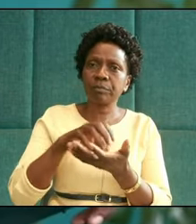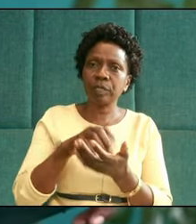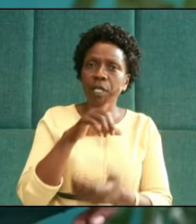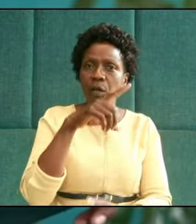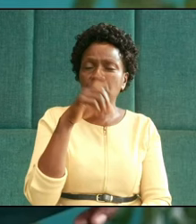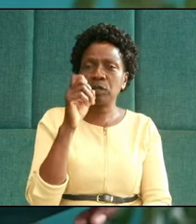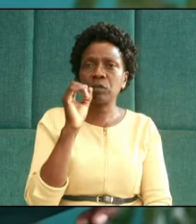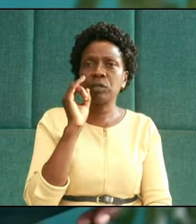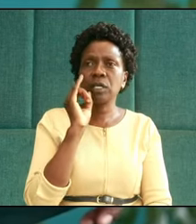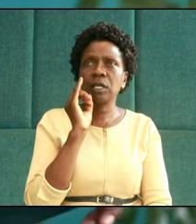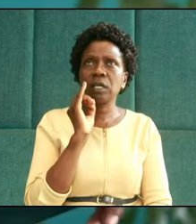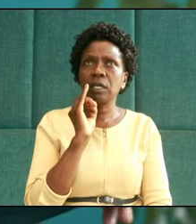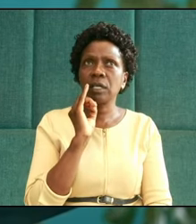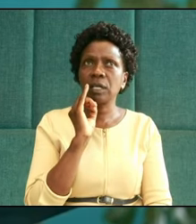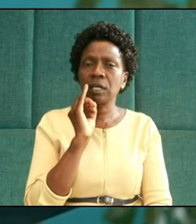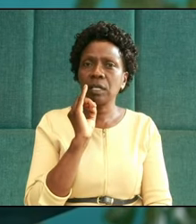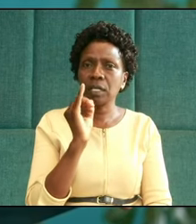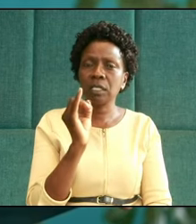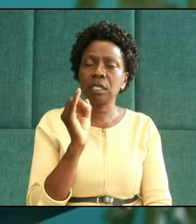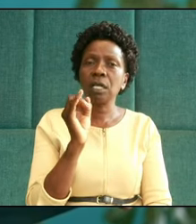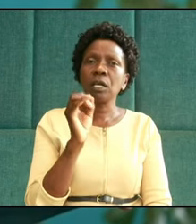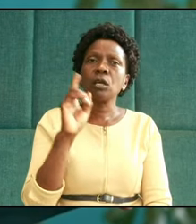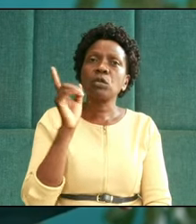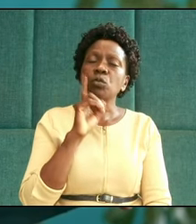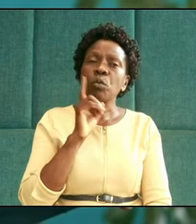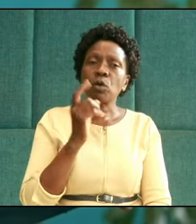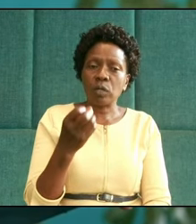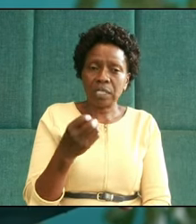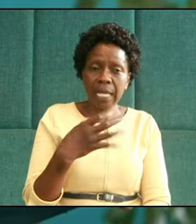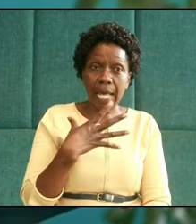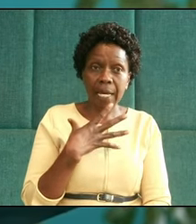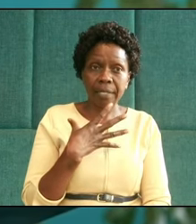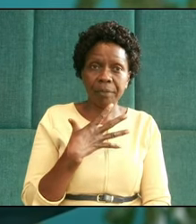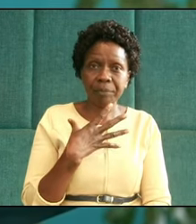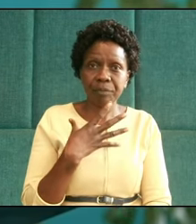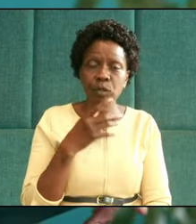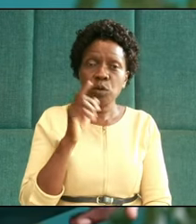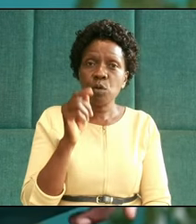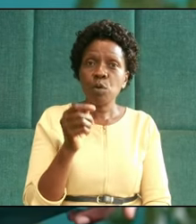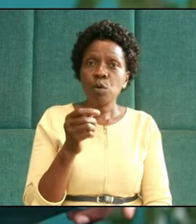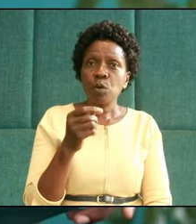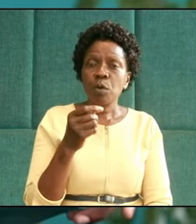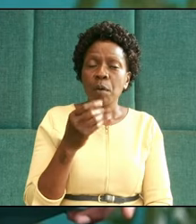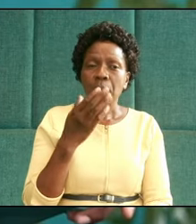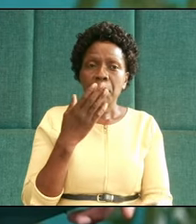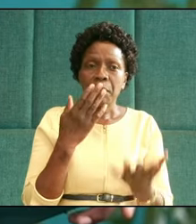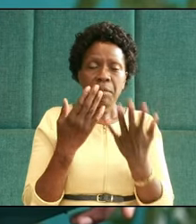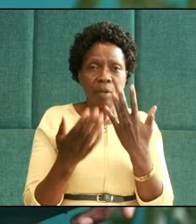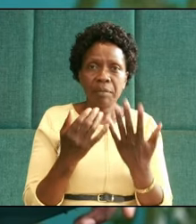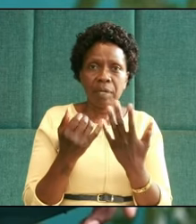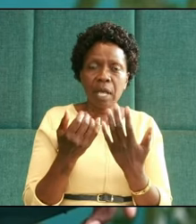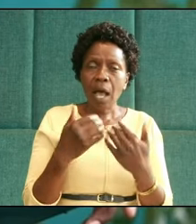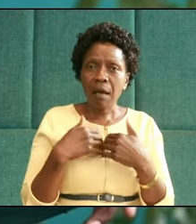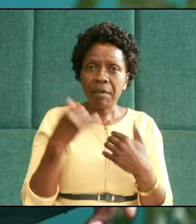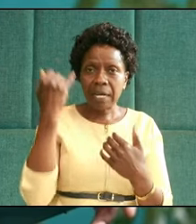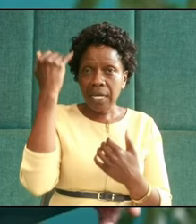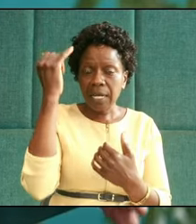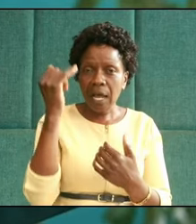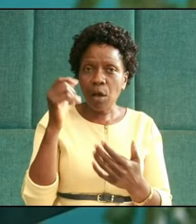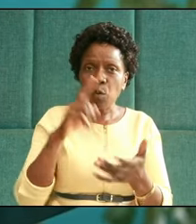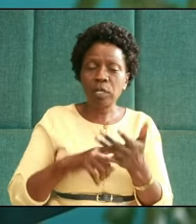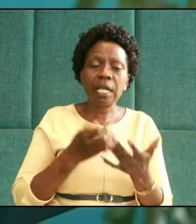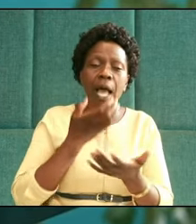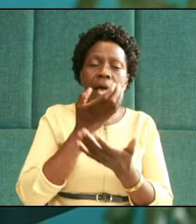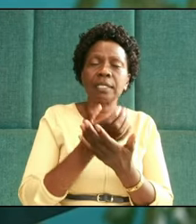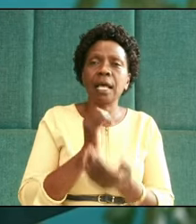question, is tomorrow scary? You can guess what the answer is. But I'm